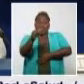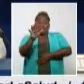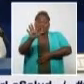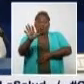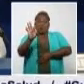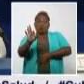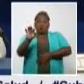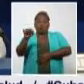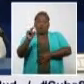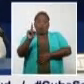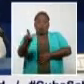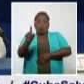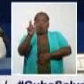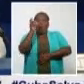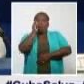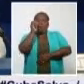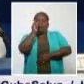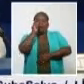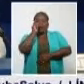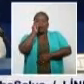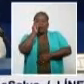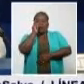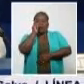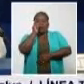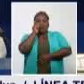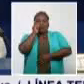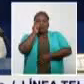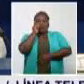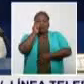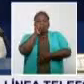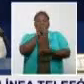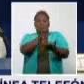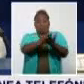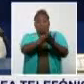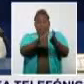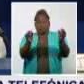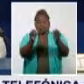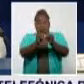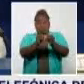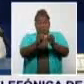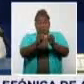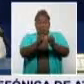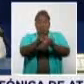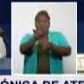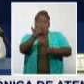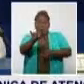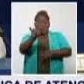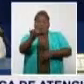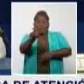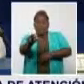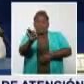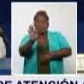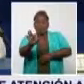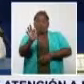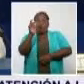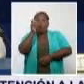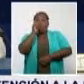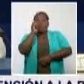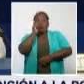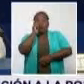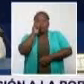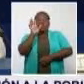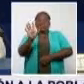cases diagnosed yesterday, 10, that is 58.8%, are male. In